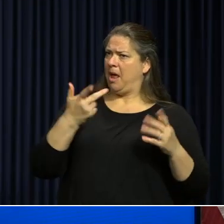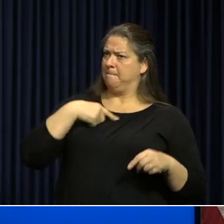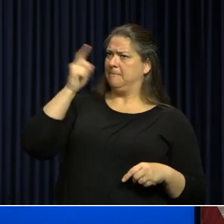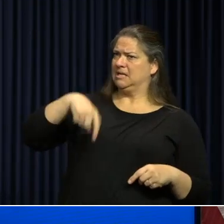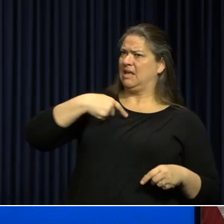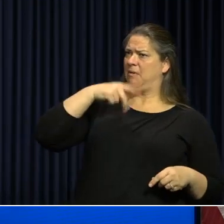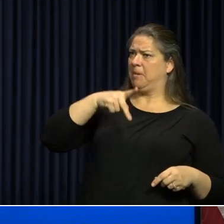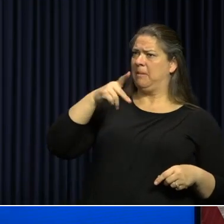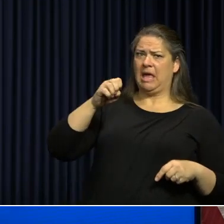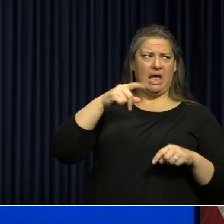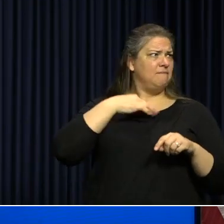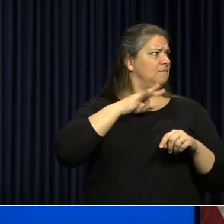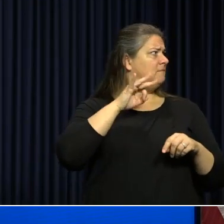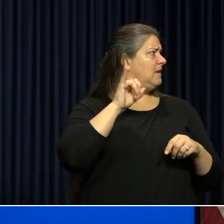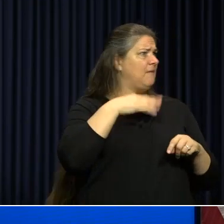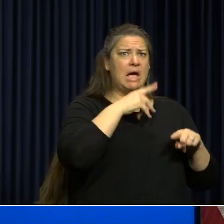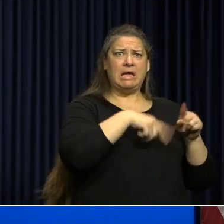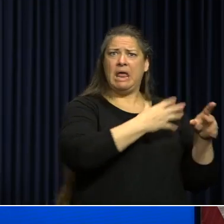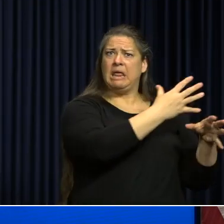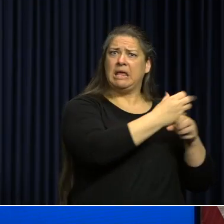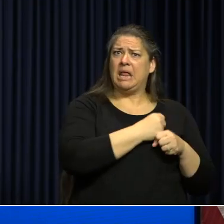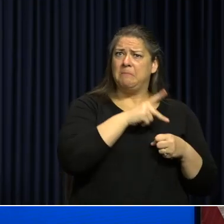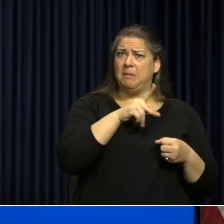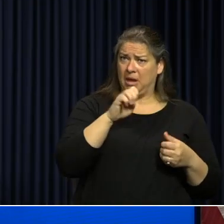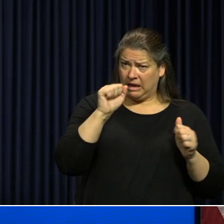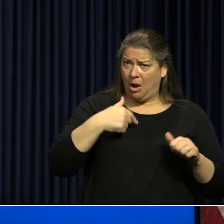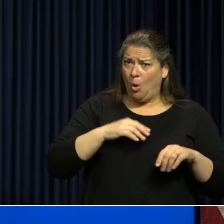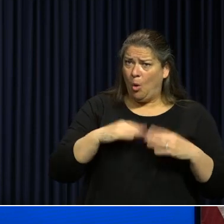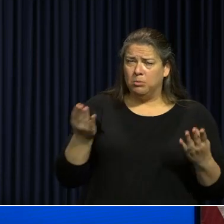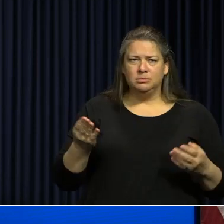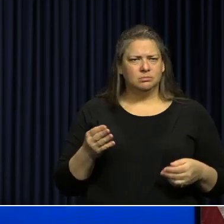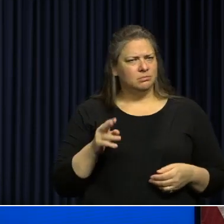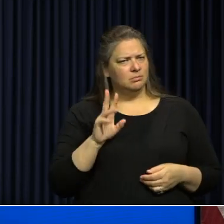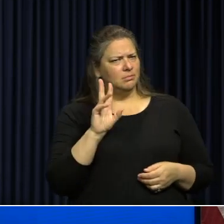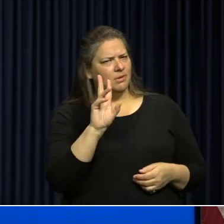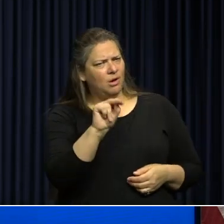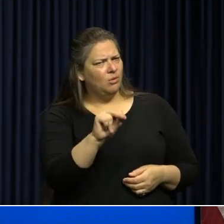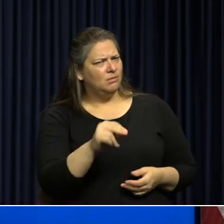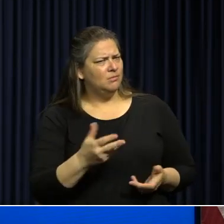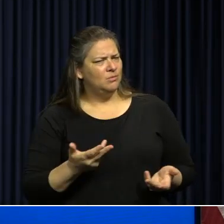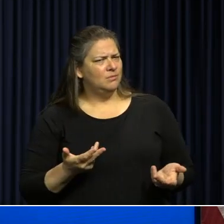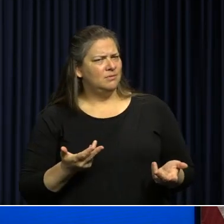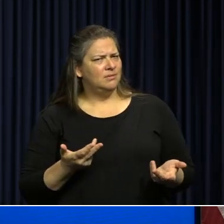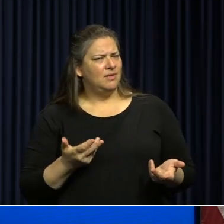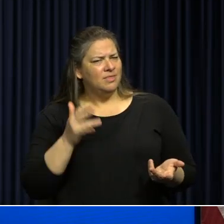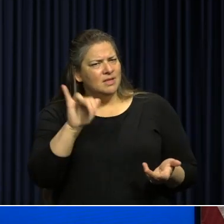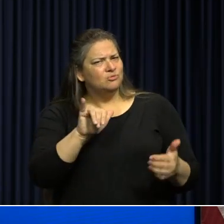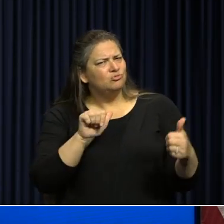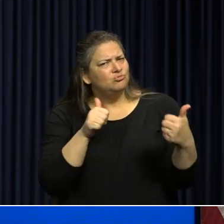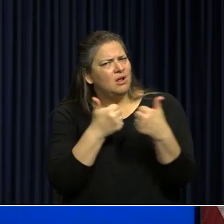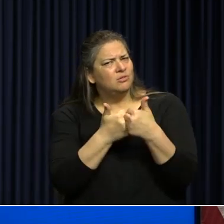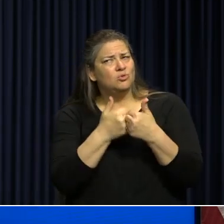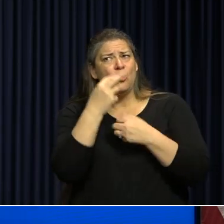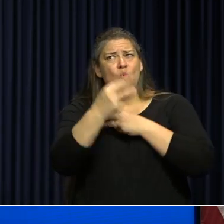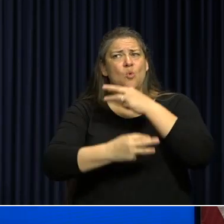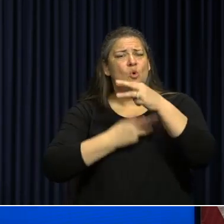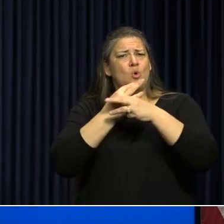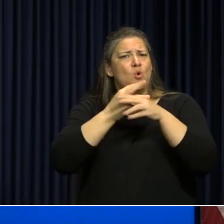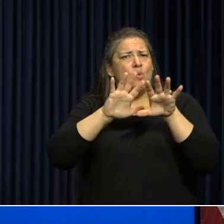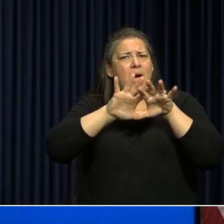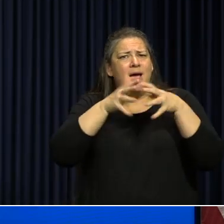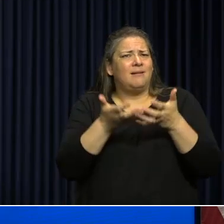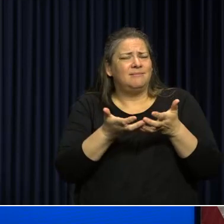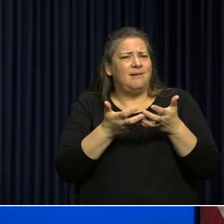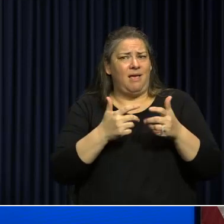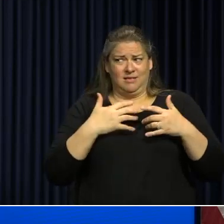and if I can't get it, can I still reopen? And the answer is no. I mean, this is the challenge in a worldwide health pandemic,